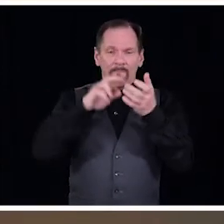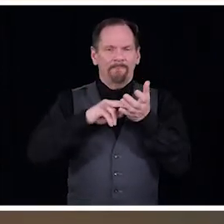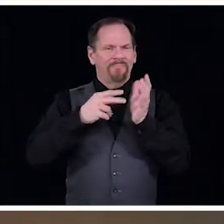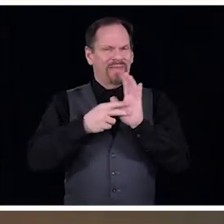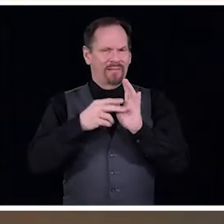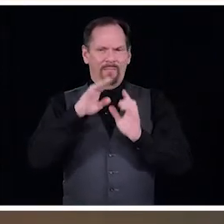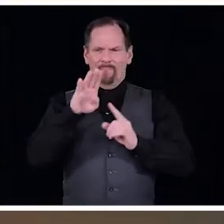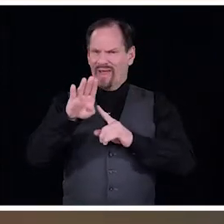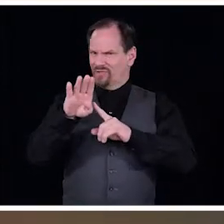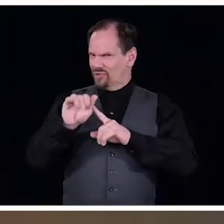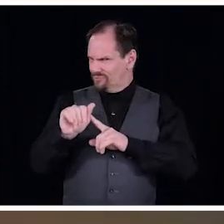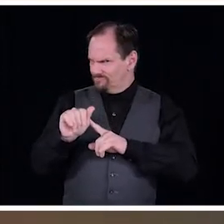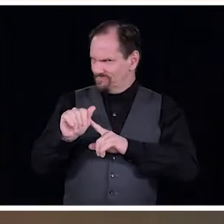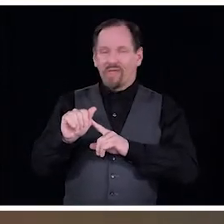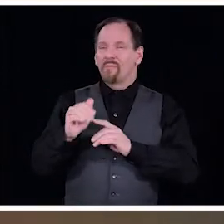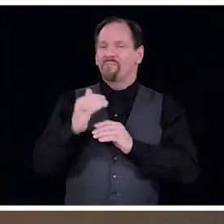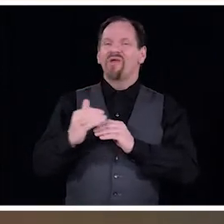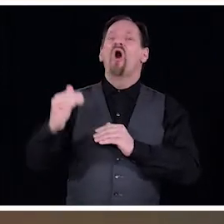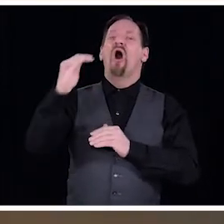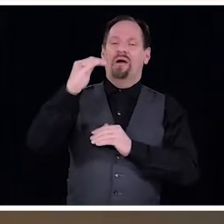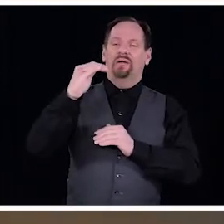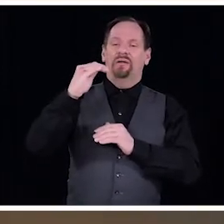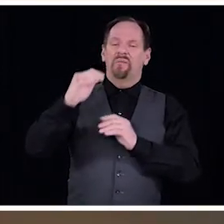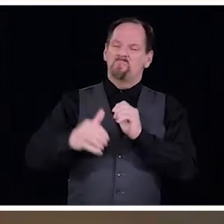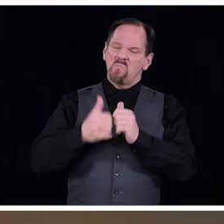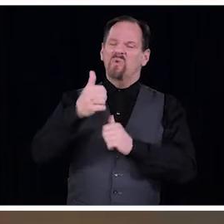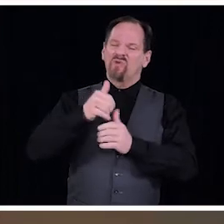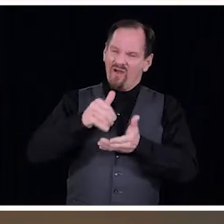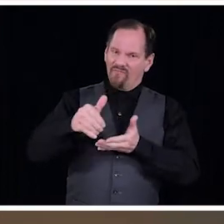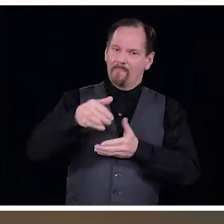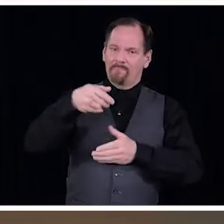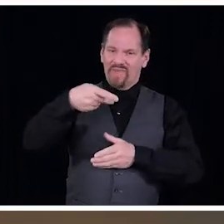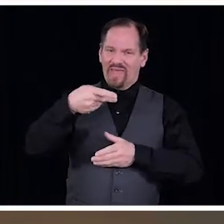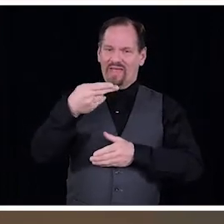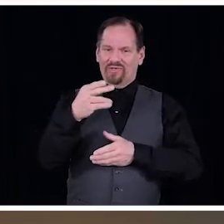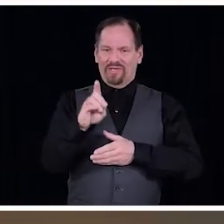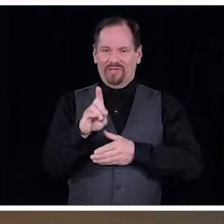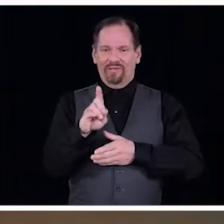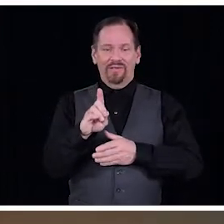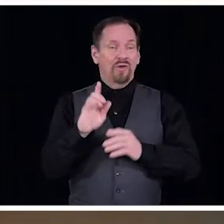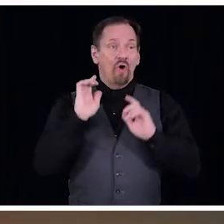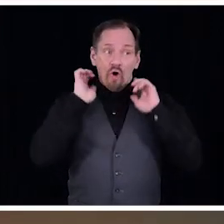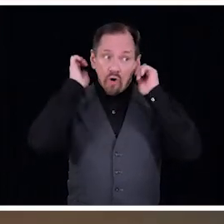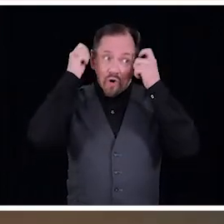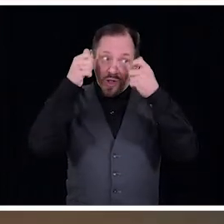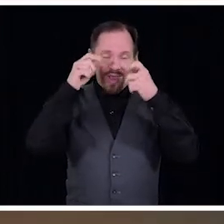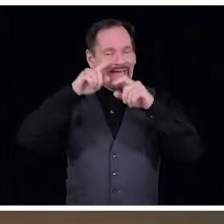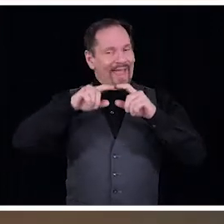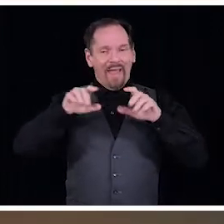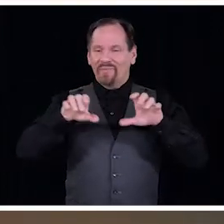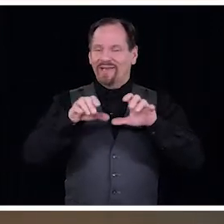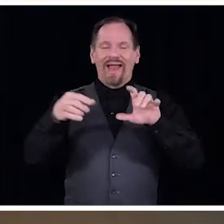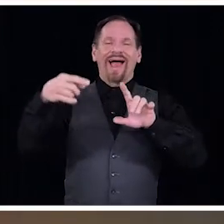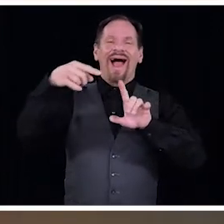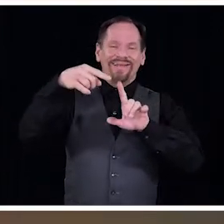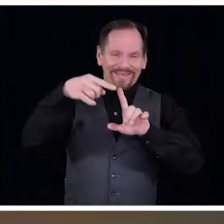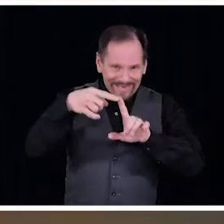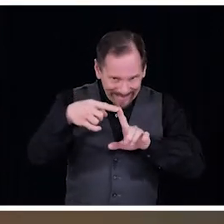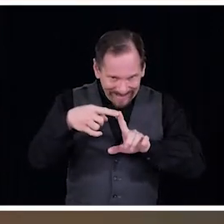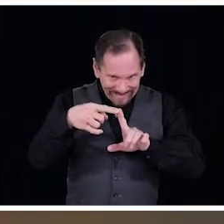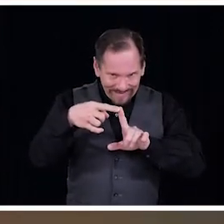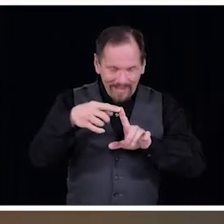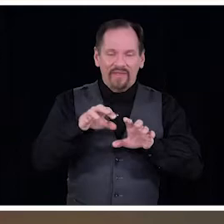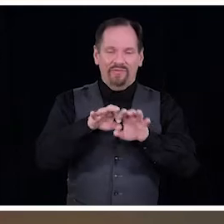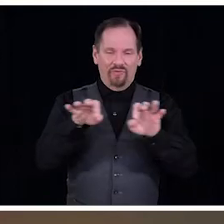the doctorate. By custom, the hood is not to be worn until the degree is conferred, which is why commencement exercises